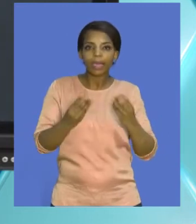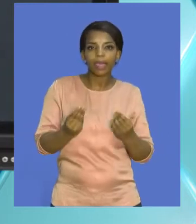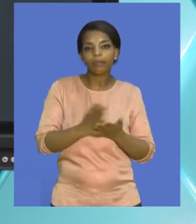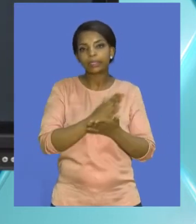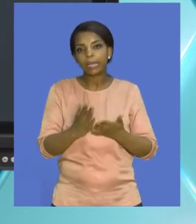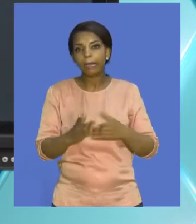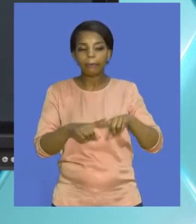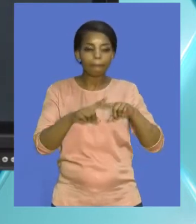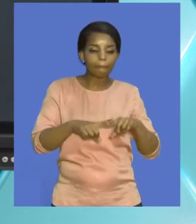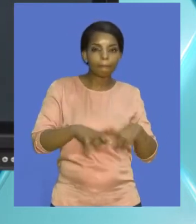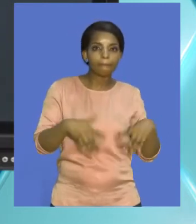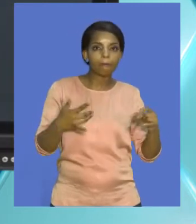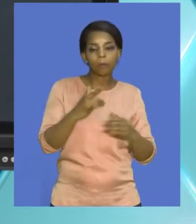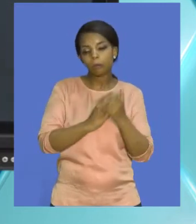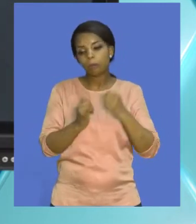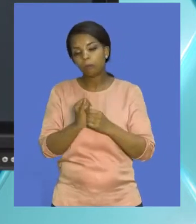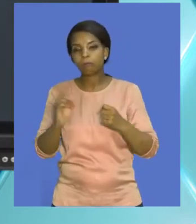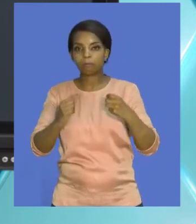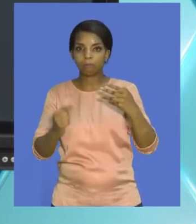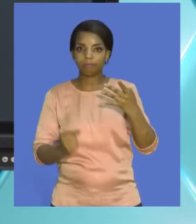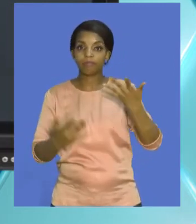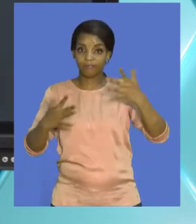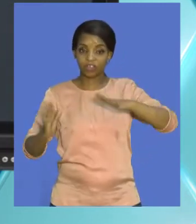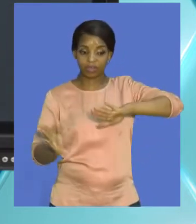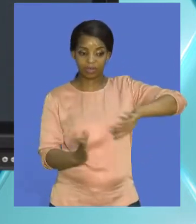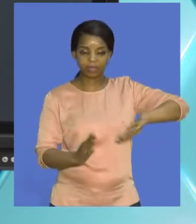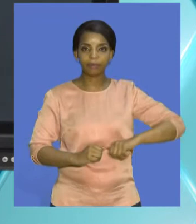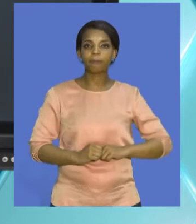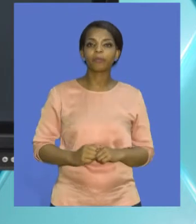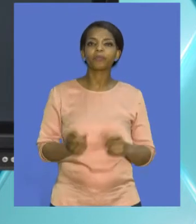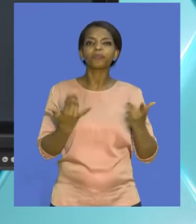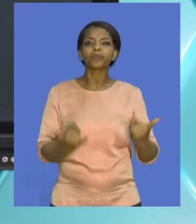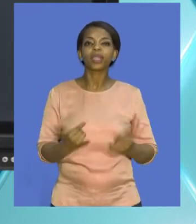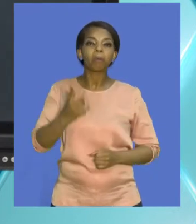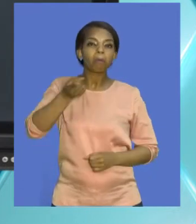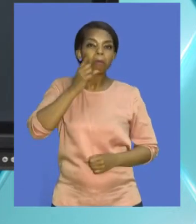what we're going to do, we're just going to explore the Coulombs law and try and discover some of the